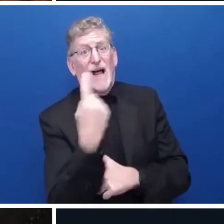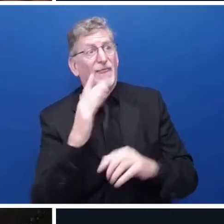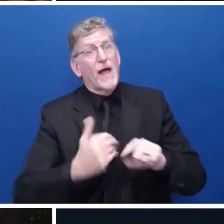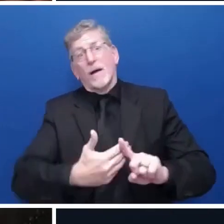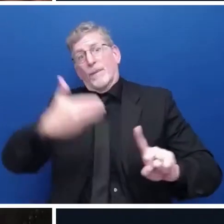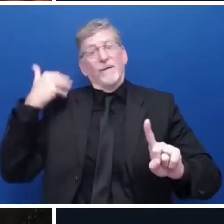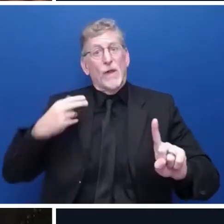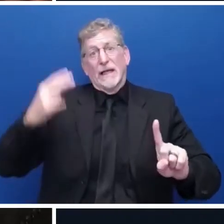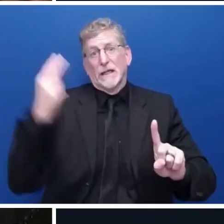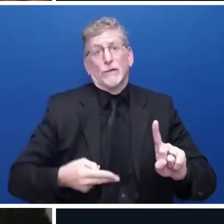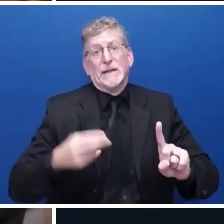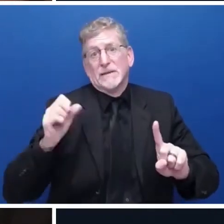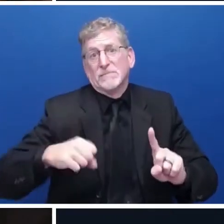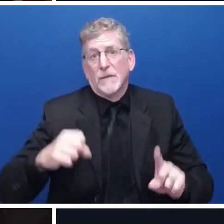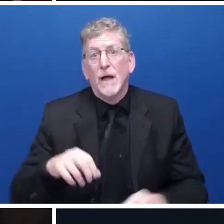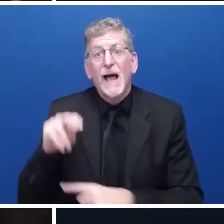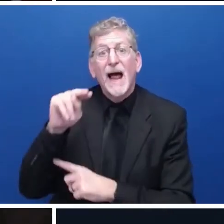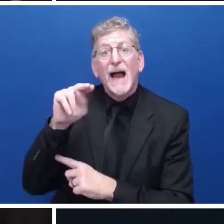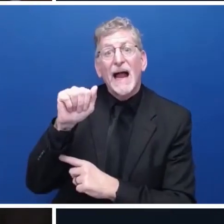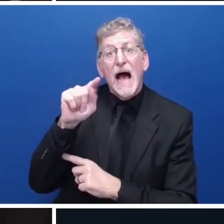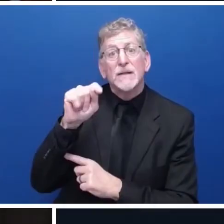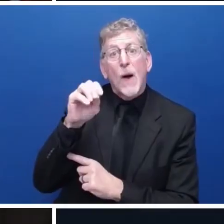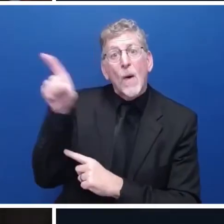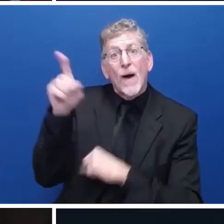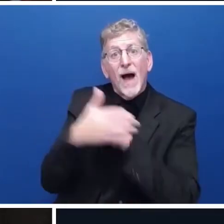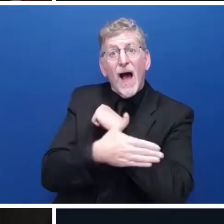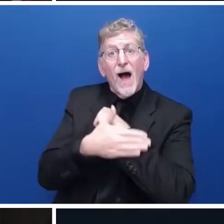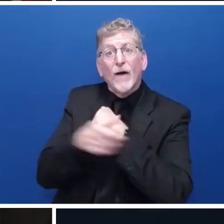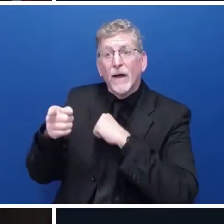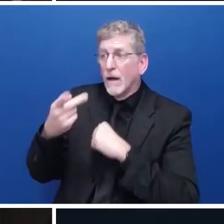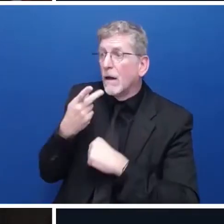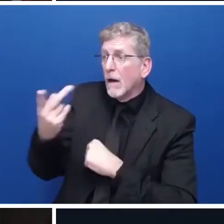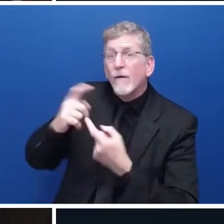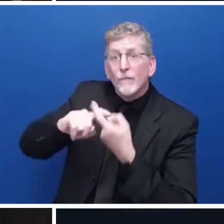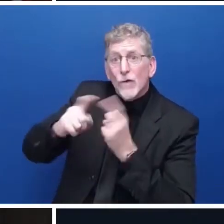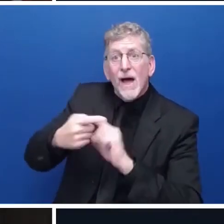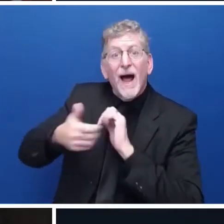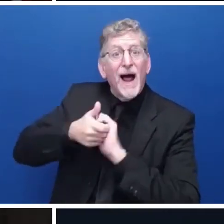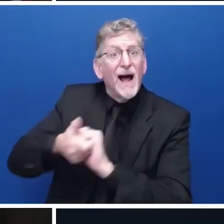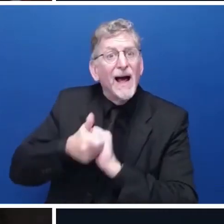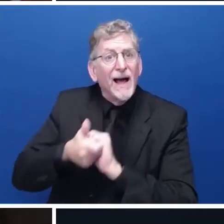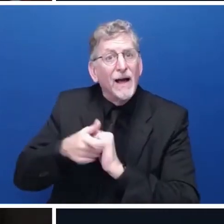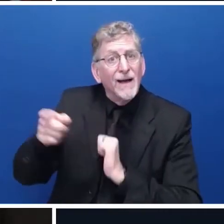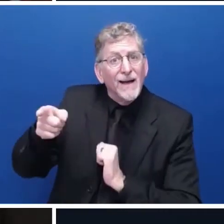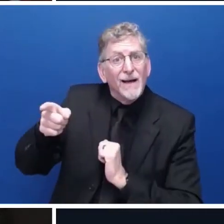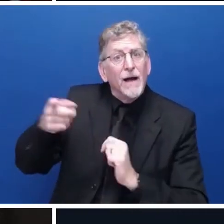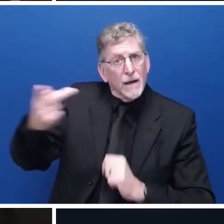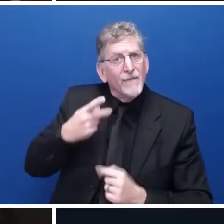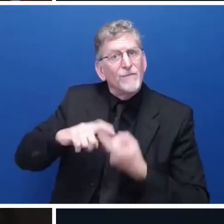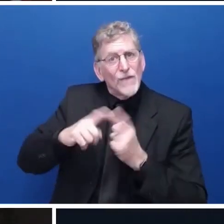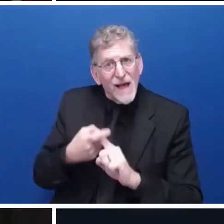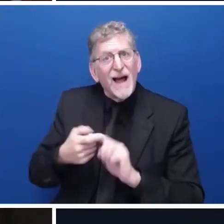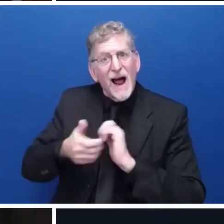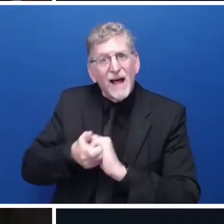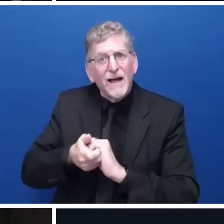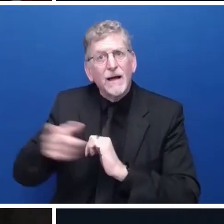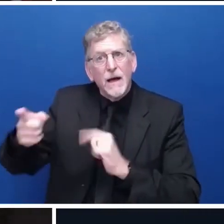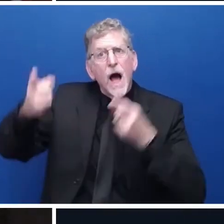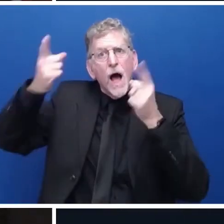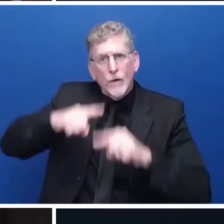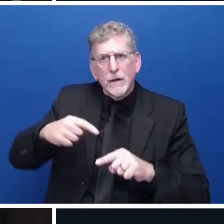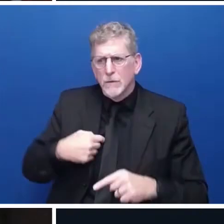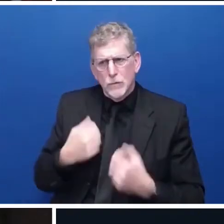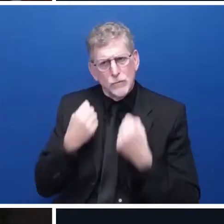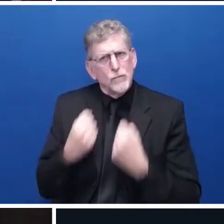They're our friends and they're our allies. Have just agreed, at my very strong request, to pay 5%